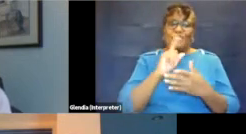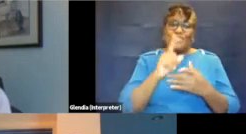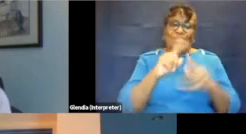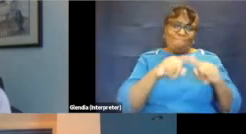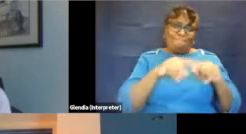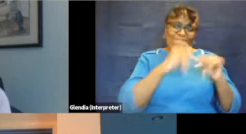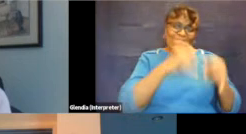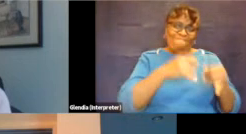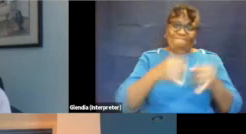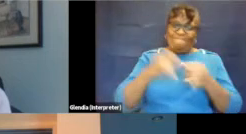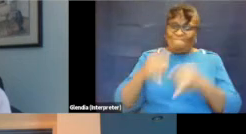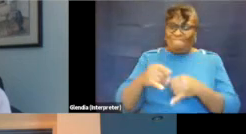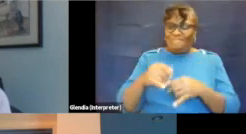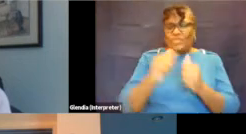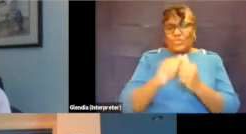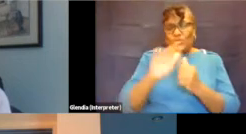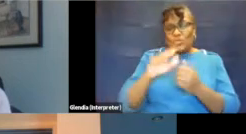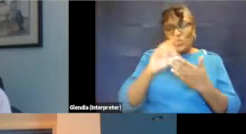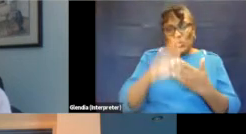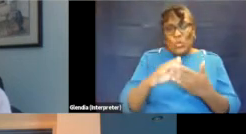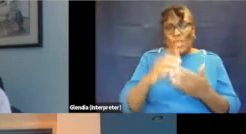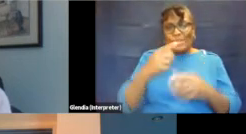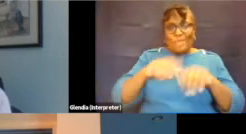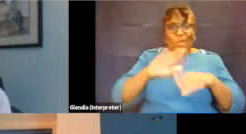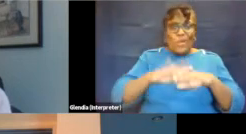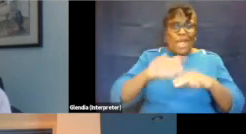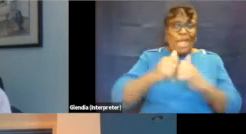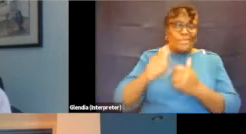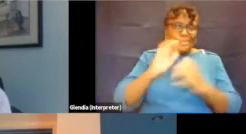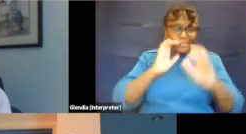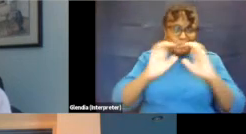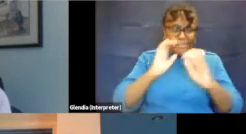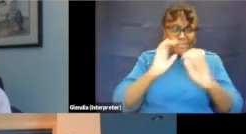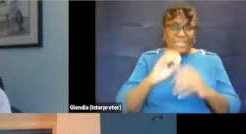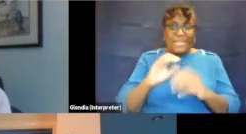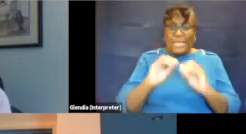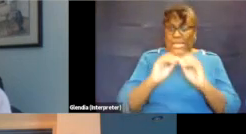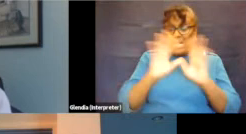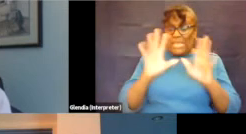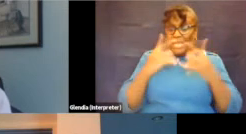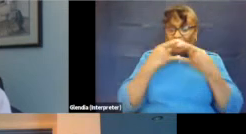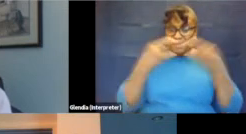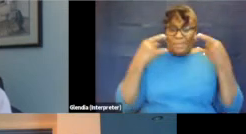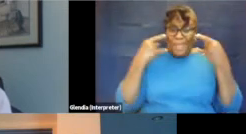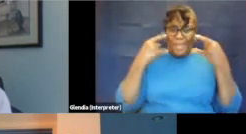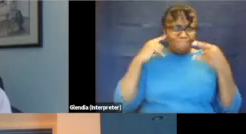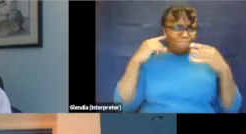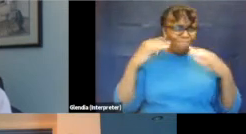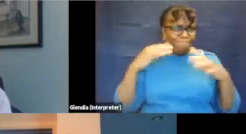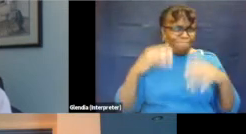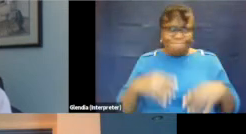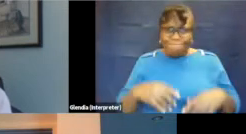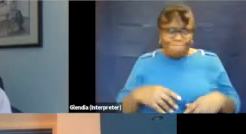on the student and their communication needs. So the clear masks do not sound clear. You're definitely taking away that audibility